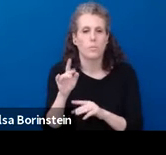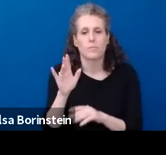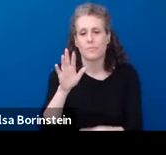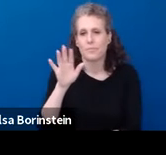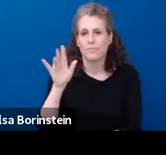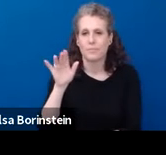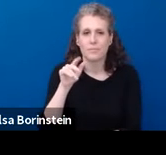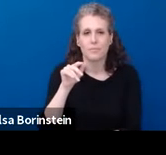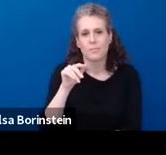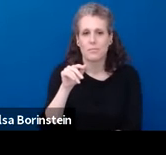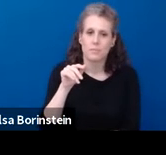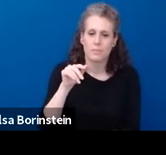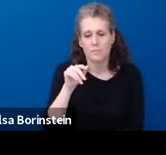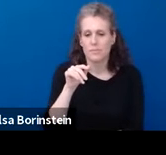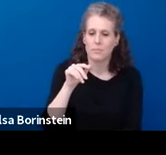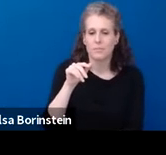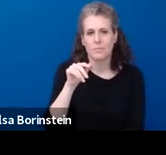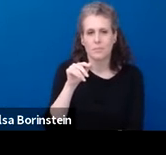the list. Yeah,